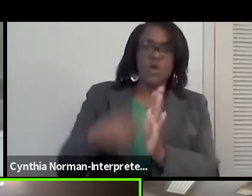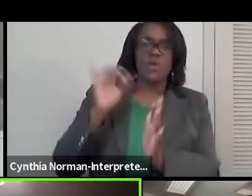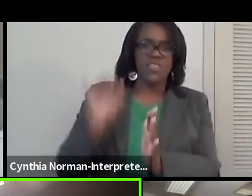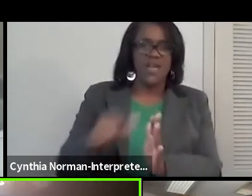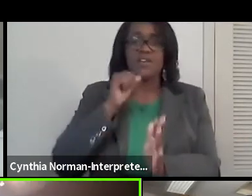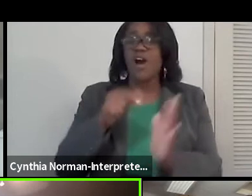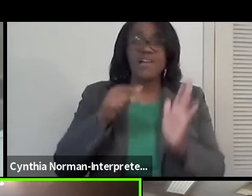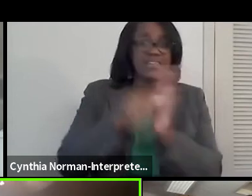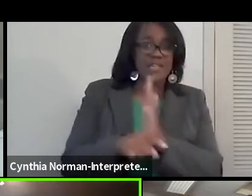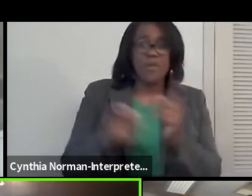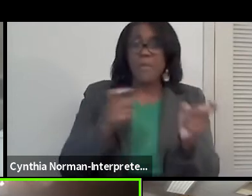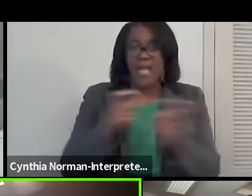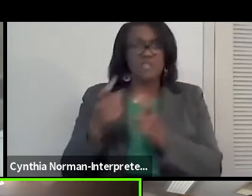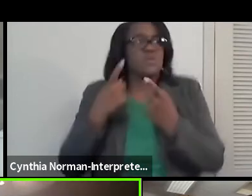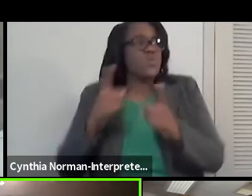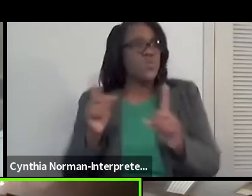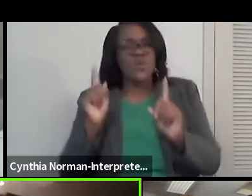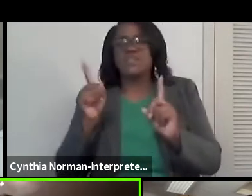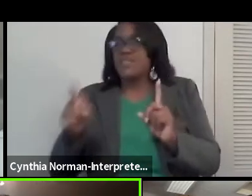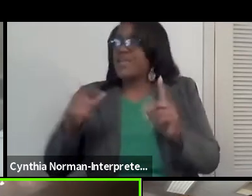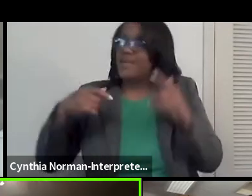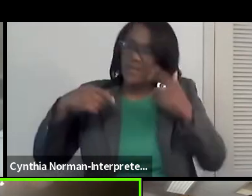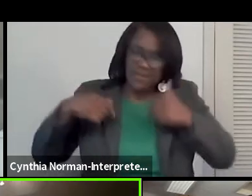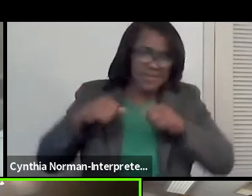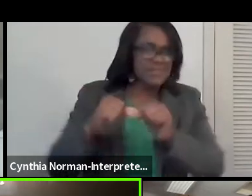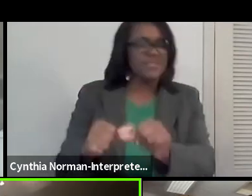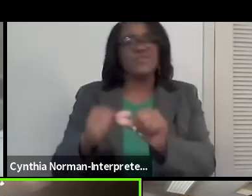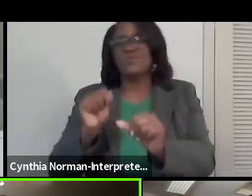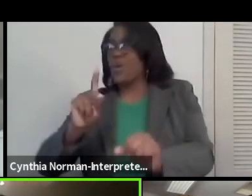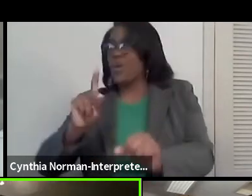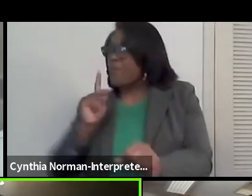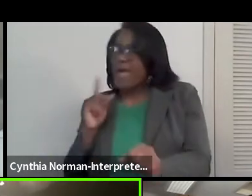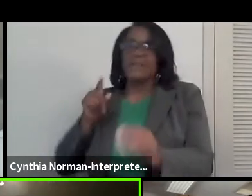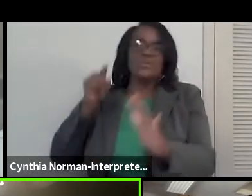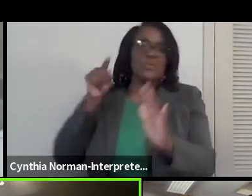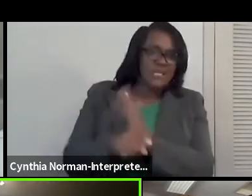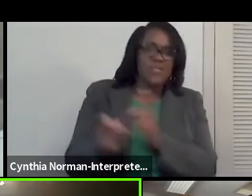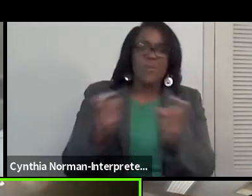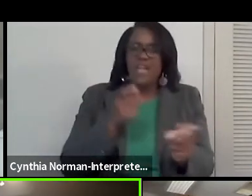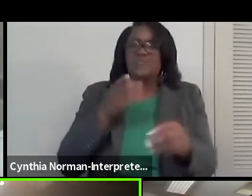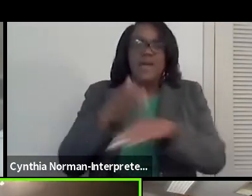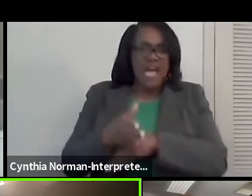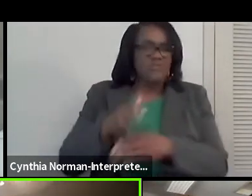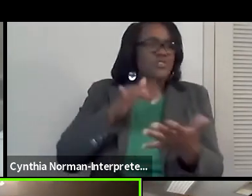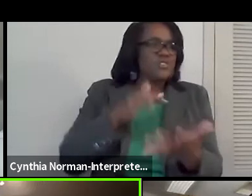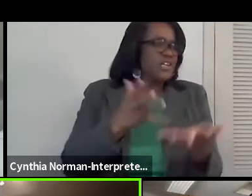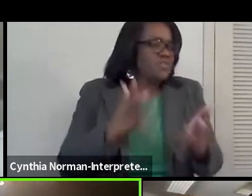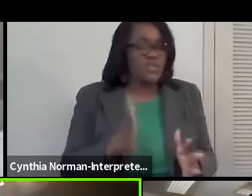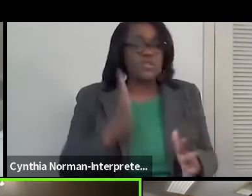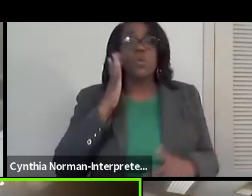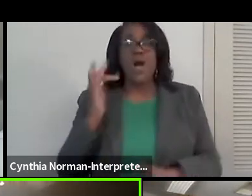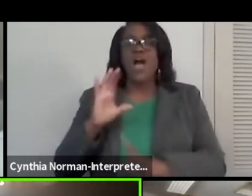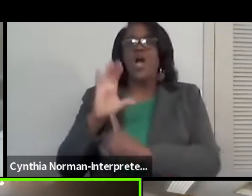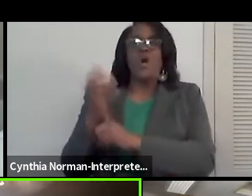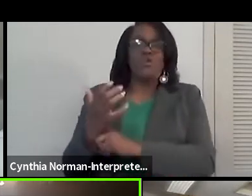management works, they go back to lethal management after the study is over because of these cultural norms. And